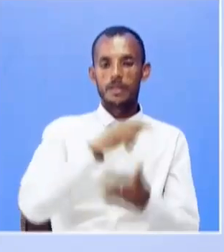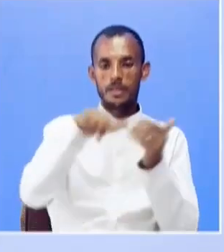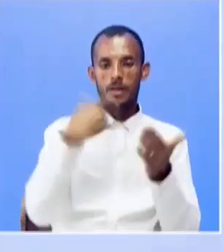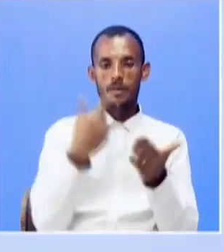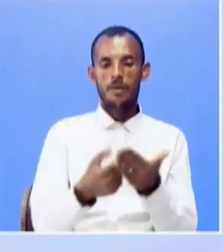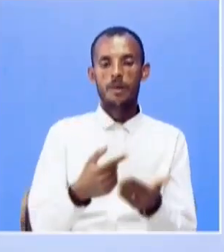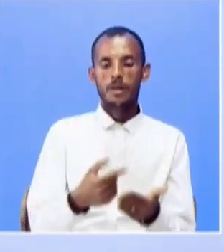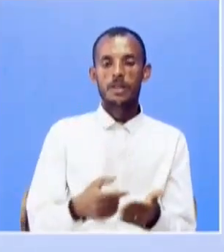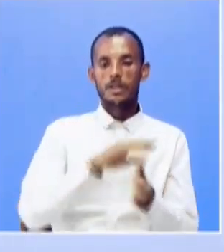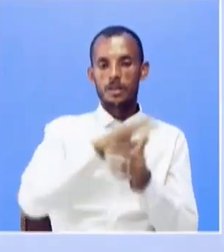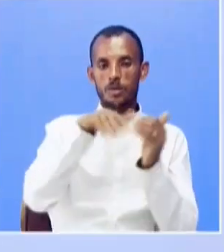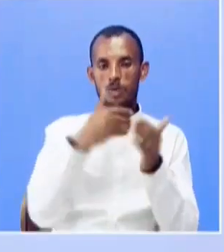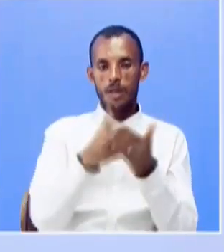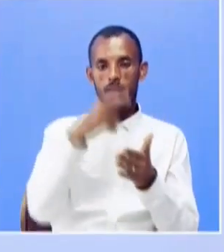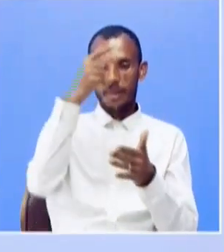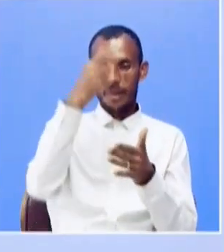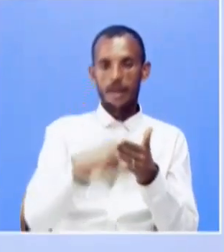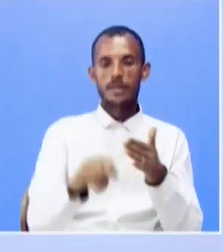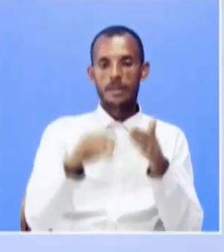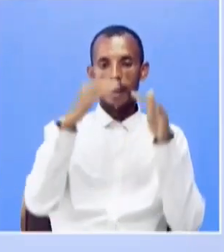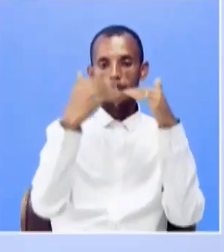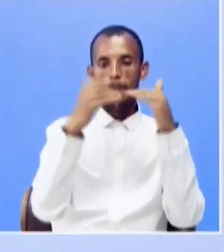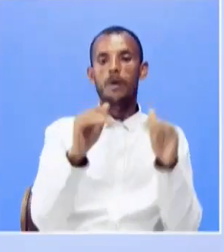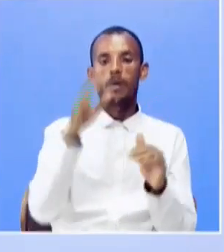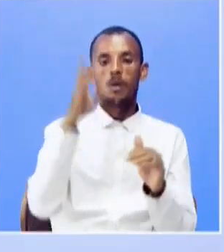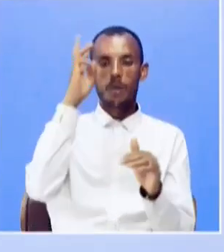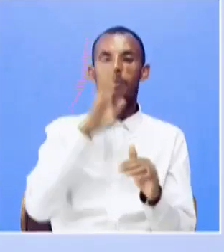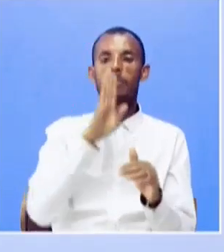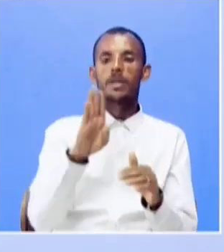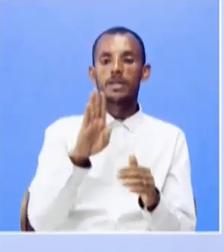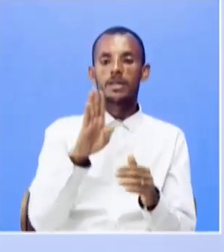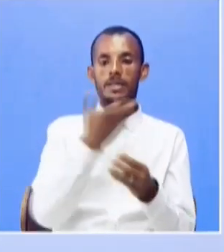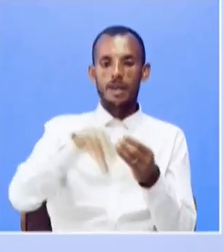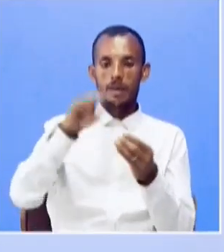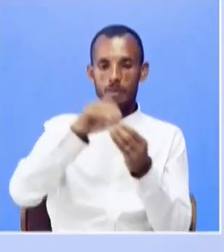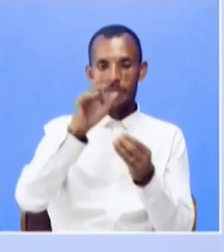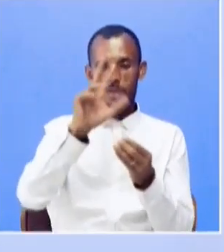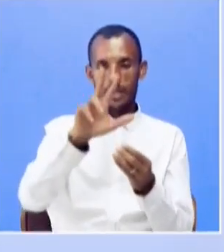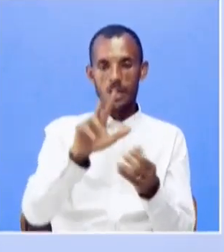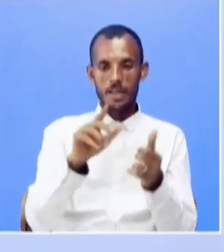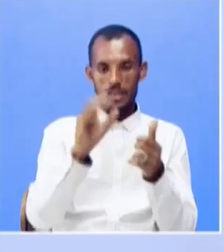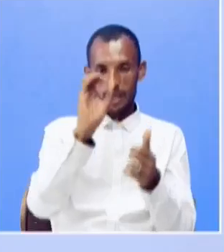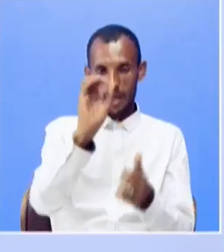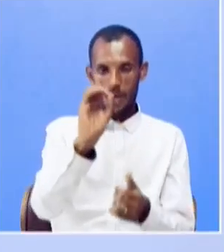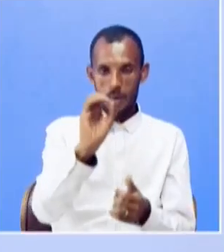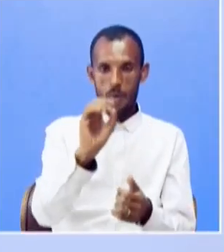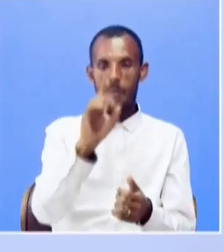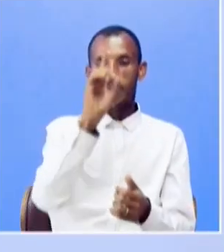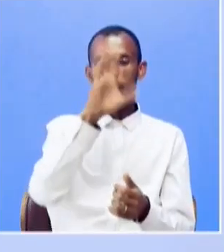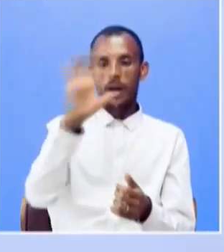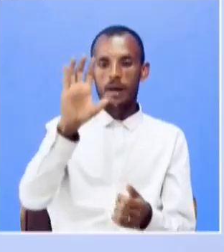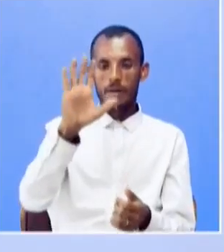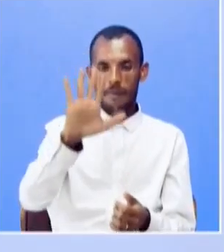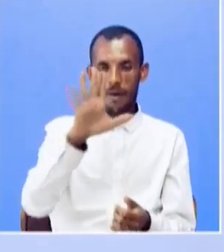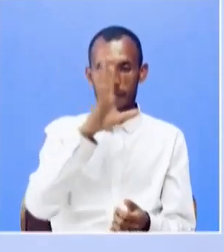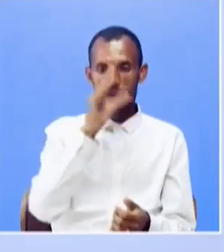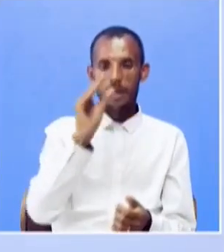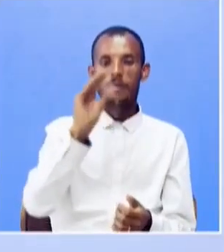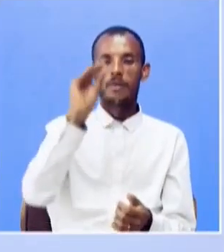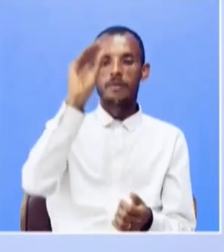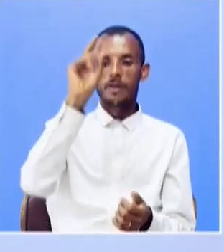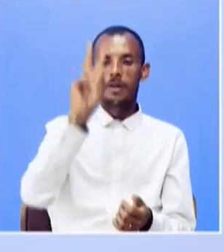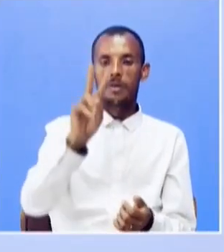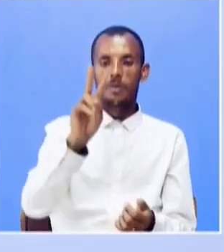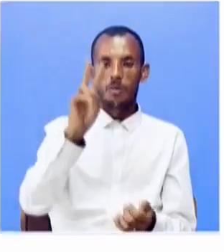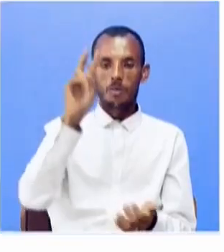Therefore, the total tax amount will be the sum of each 0, 105, and 52.5.